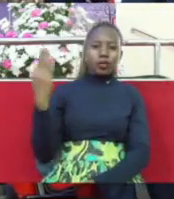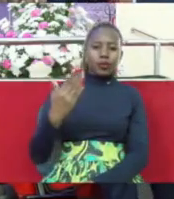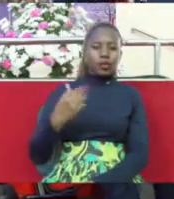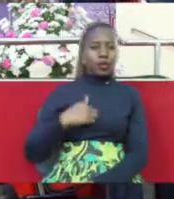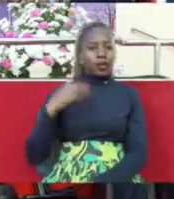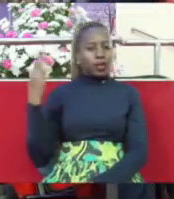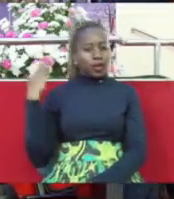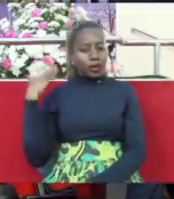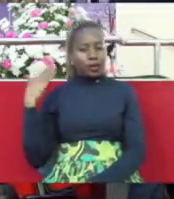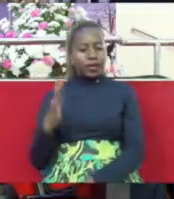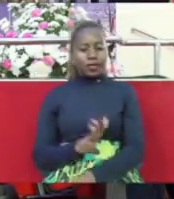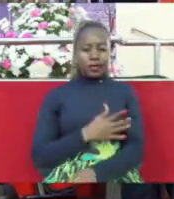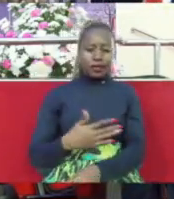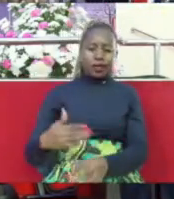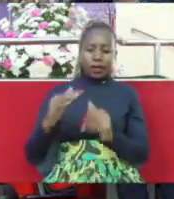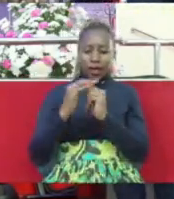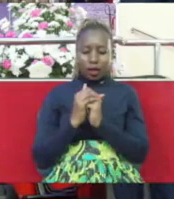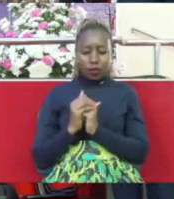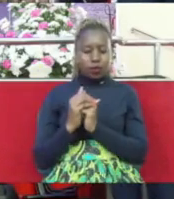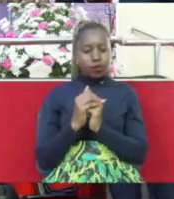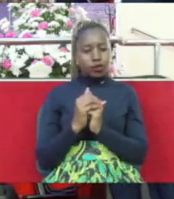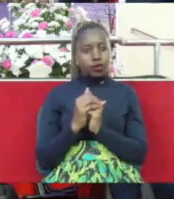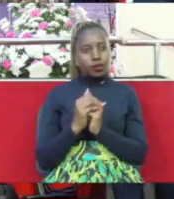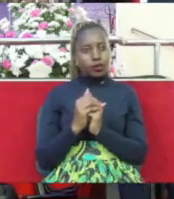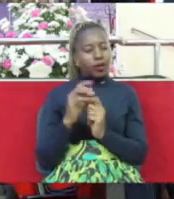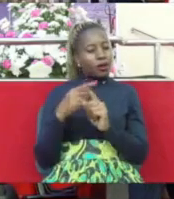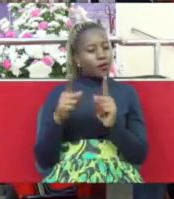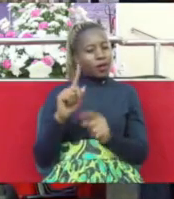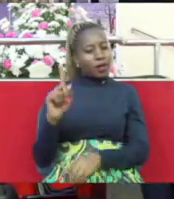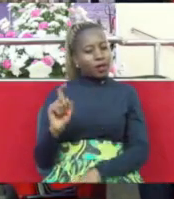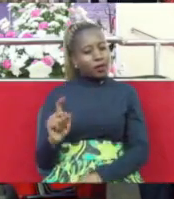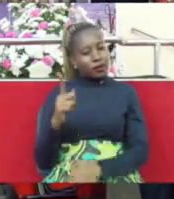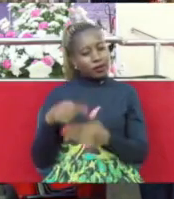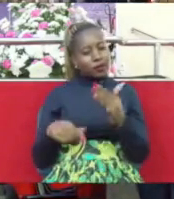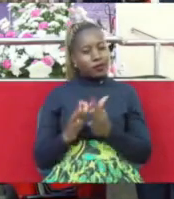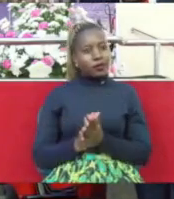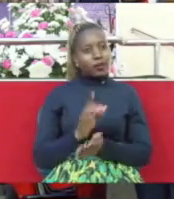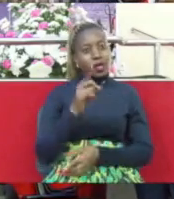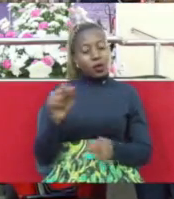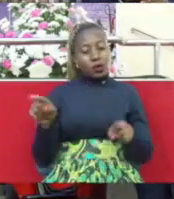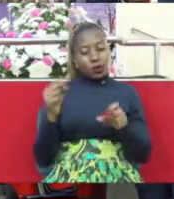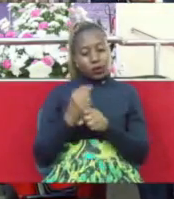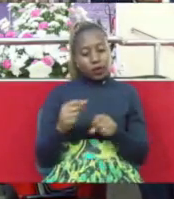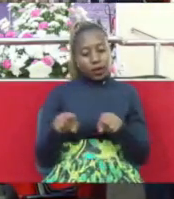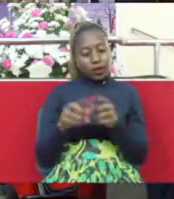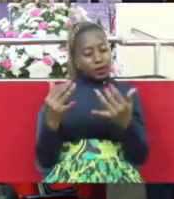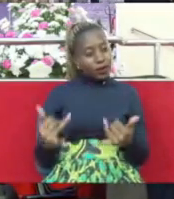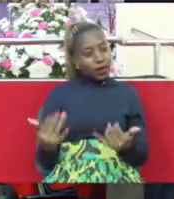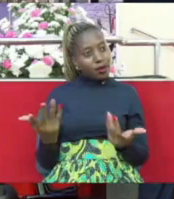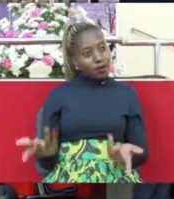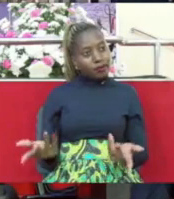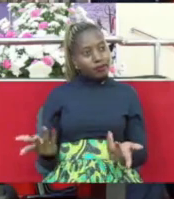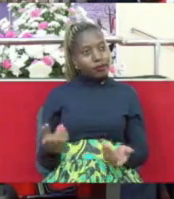worship. Nilikuwa nimezoea kuimba na kuabudu. The question is, do I do it now? Swali ni je, bado nafanya hivyo? Am I